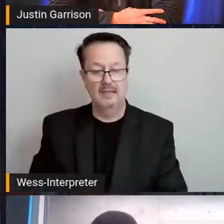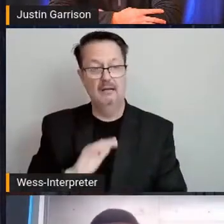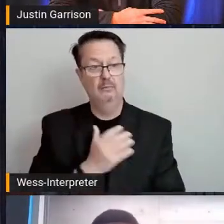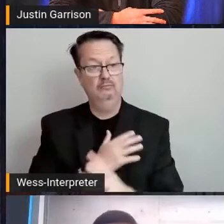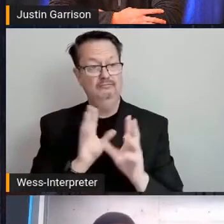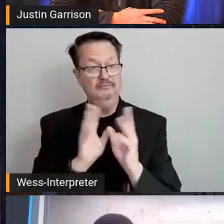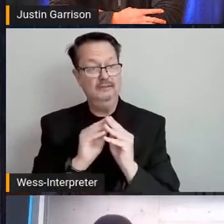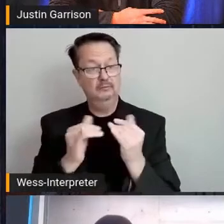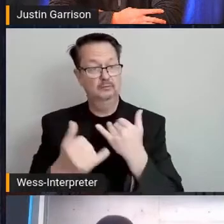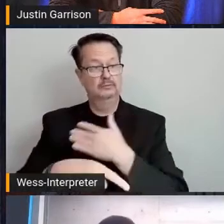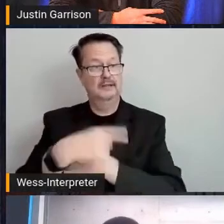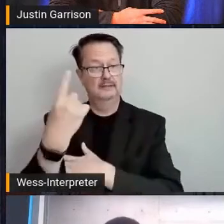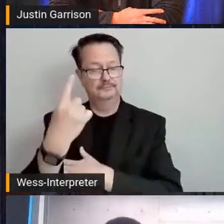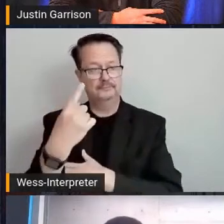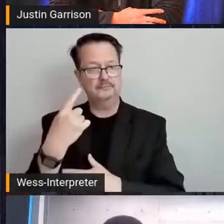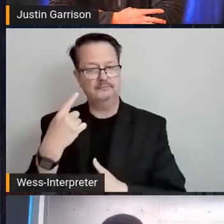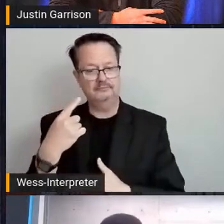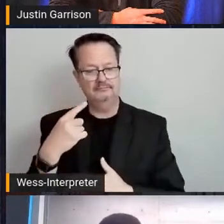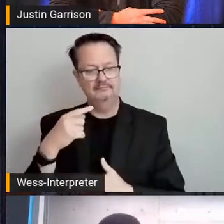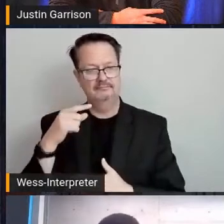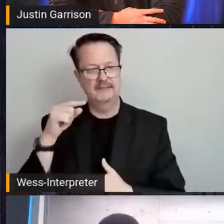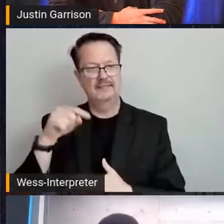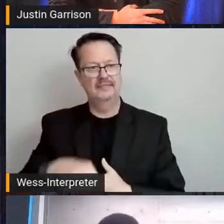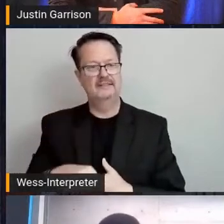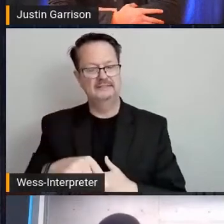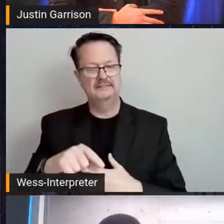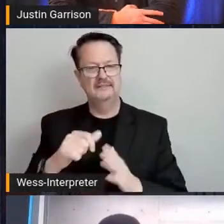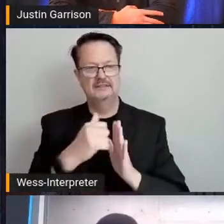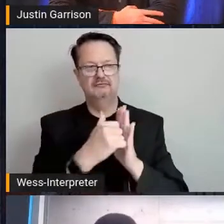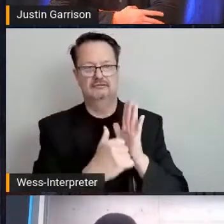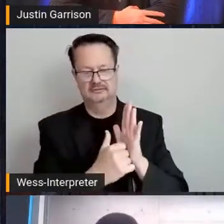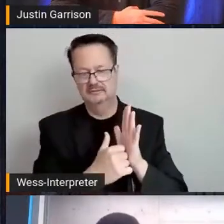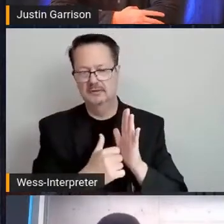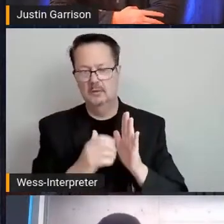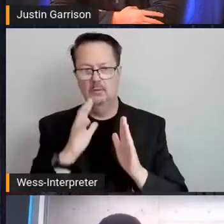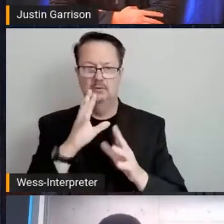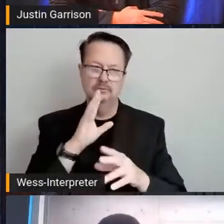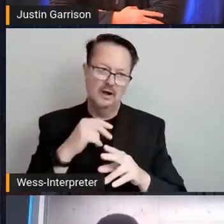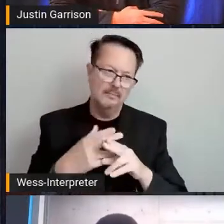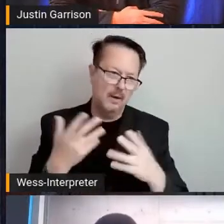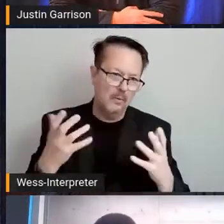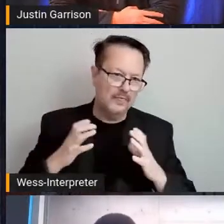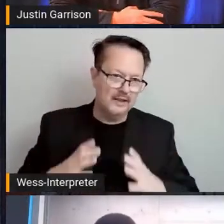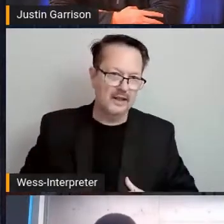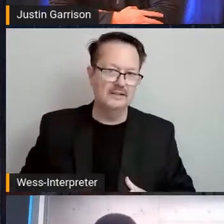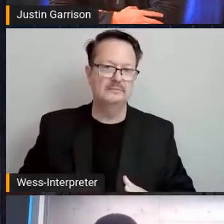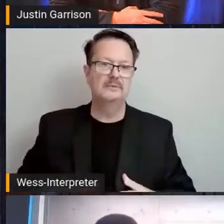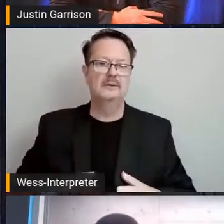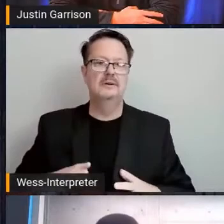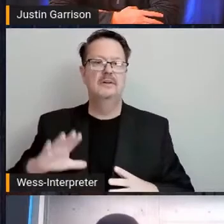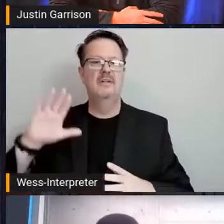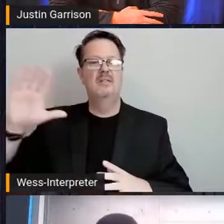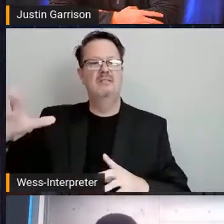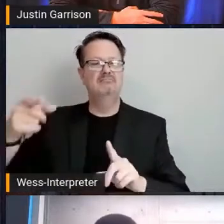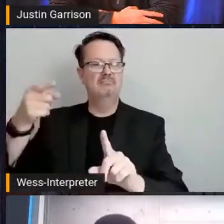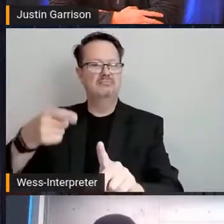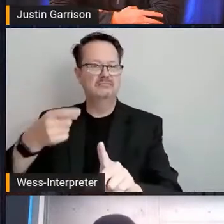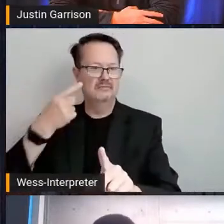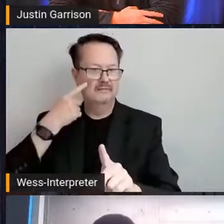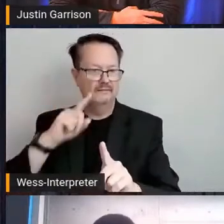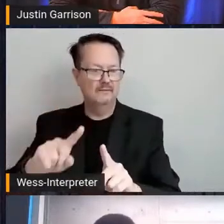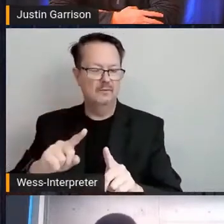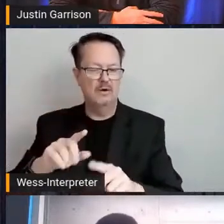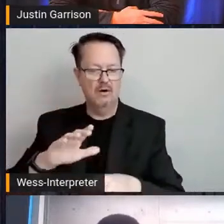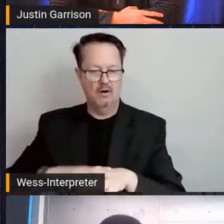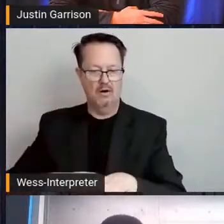we will this is the agenda that we're going to cover. So we will talk about what are the customer pain points for Kubernetes on